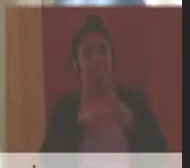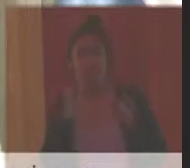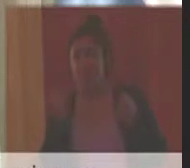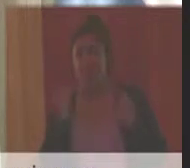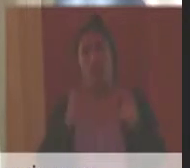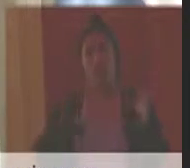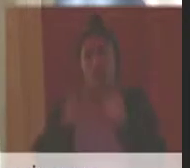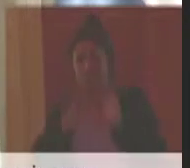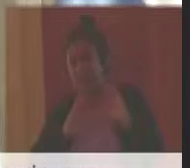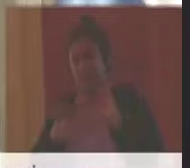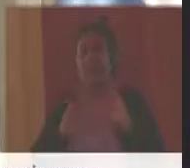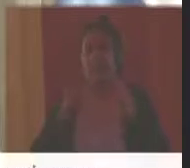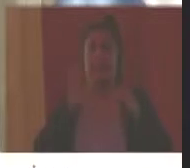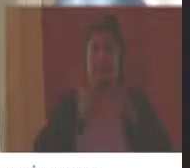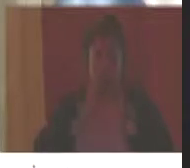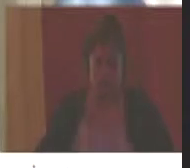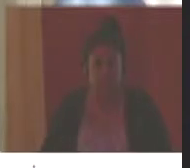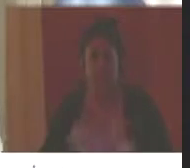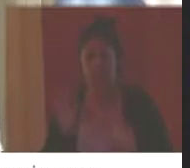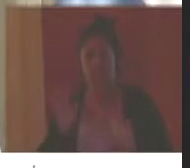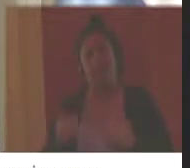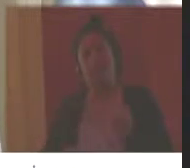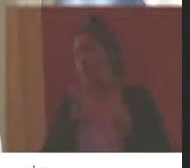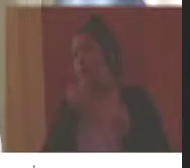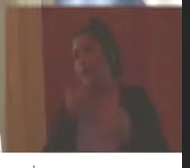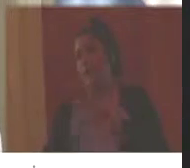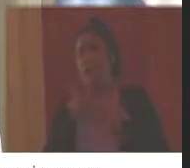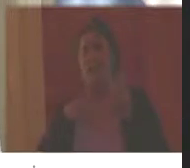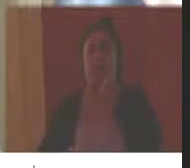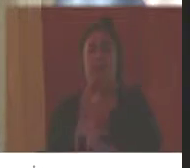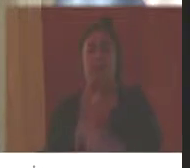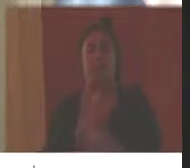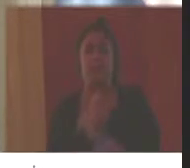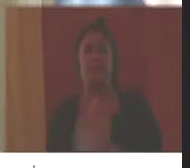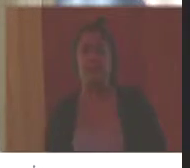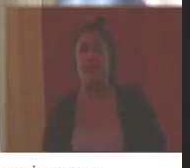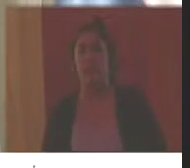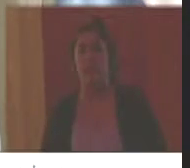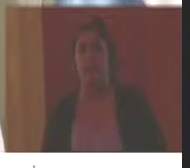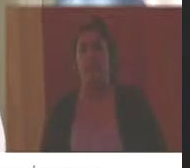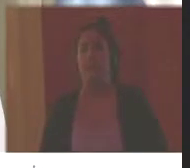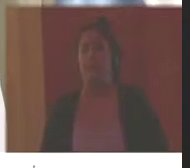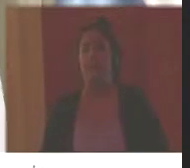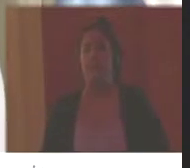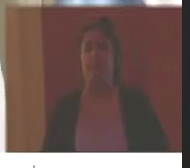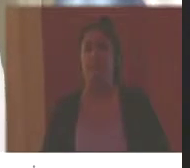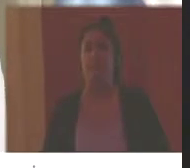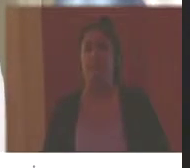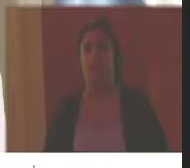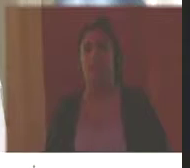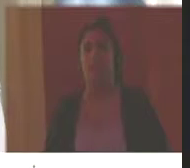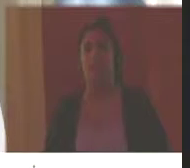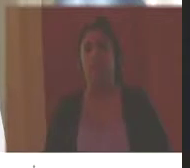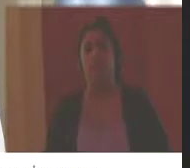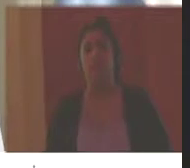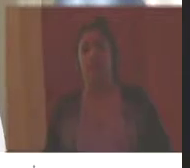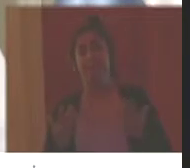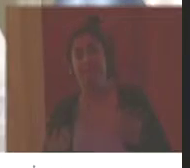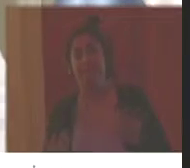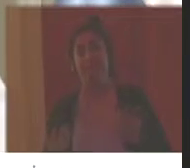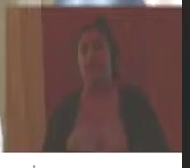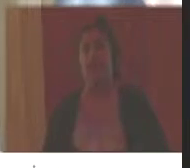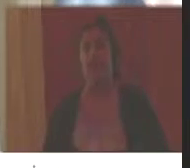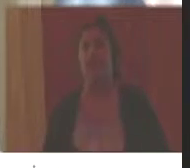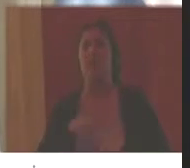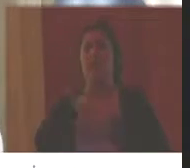consecutive panels. So our current research has shown that the high risk disaster is badly